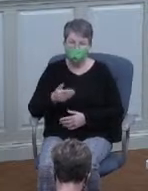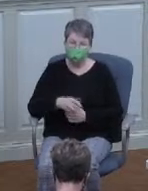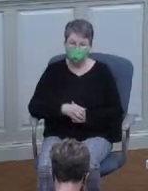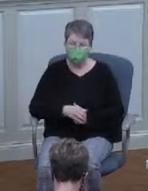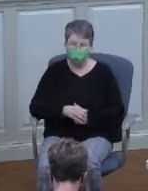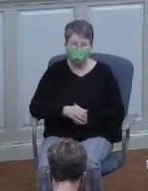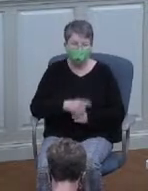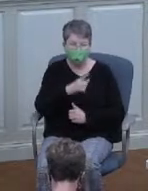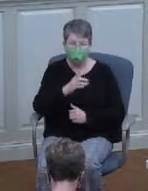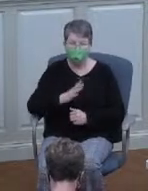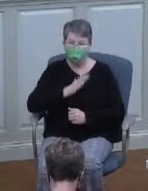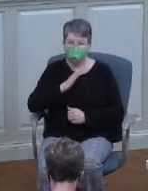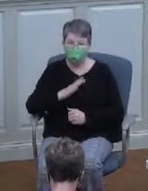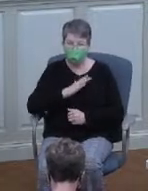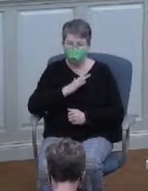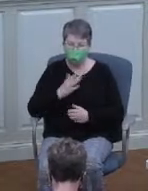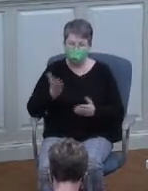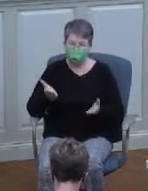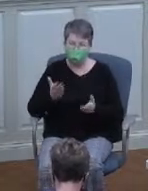You're officially in now.